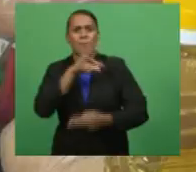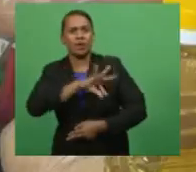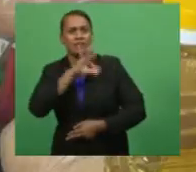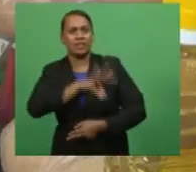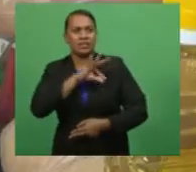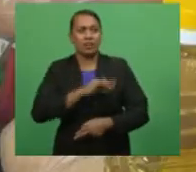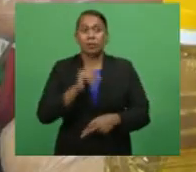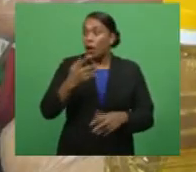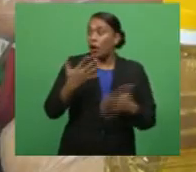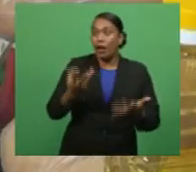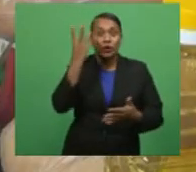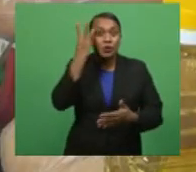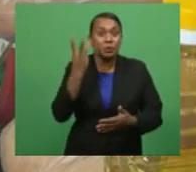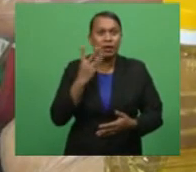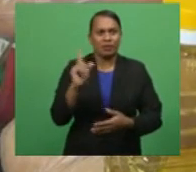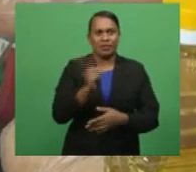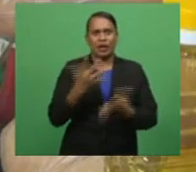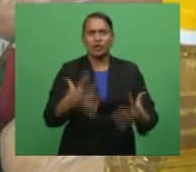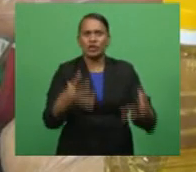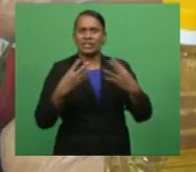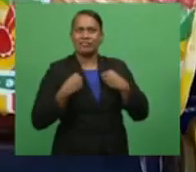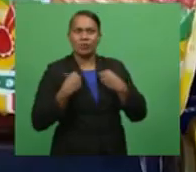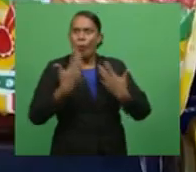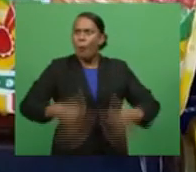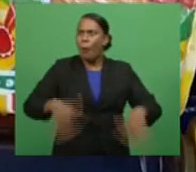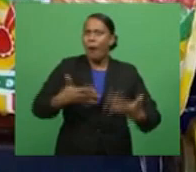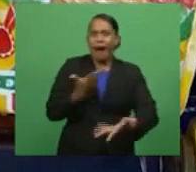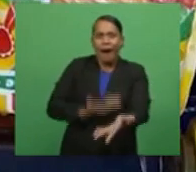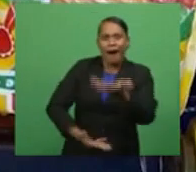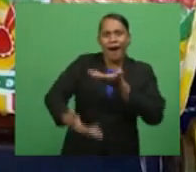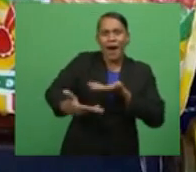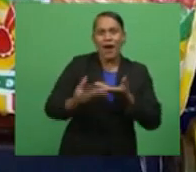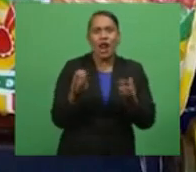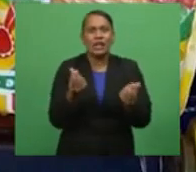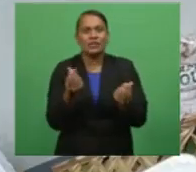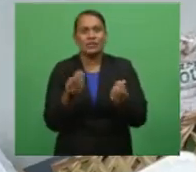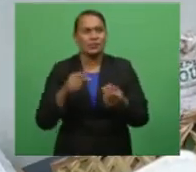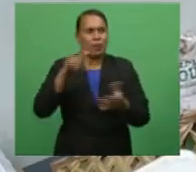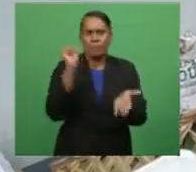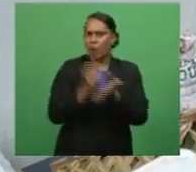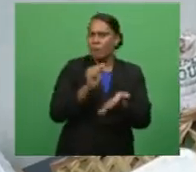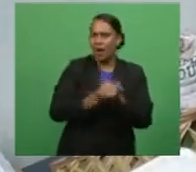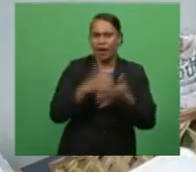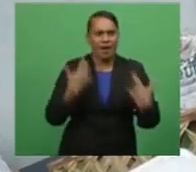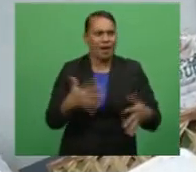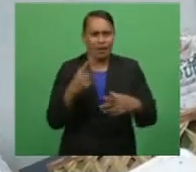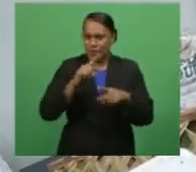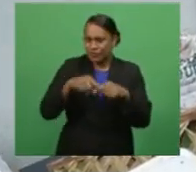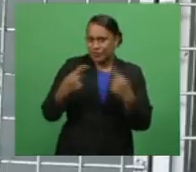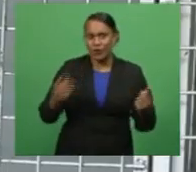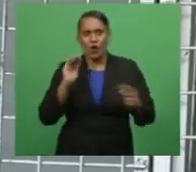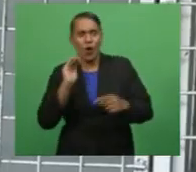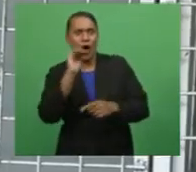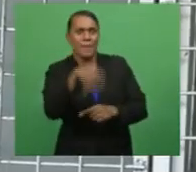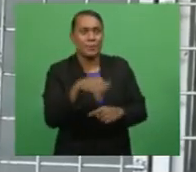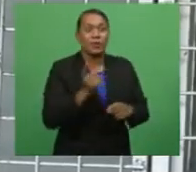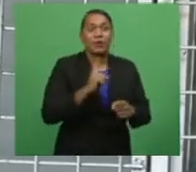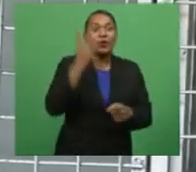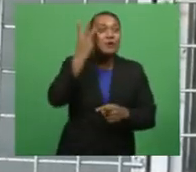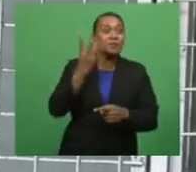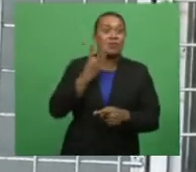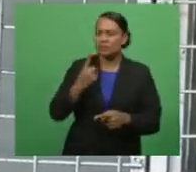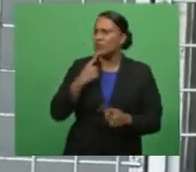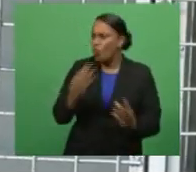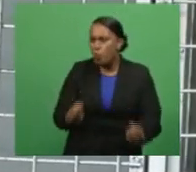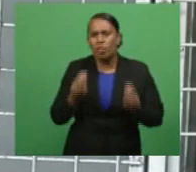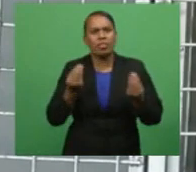return? Groceries, mostly essential items, and according to them, the trades are worth it. Given the